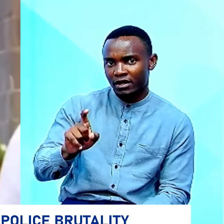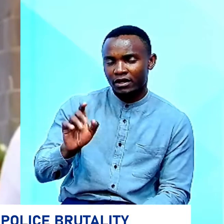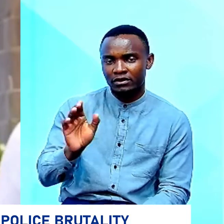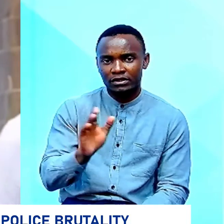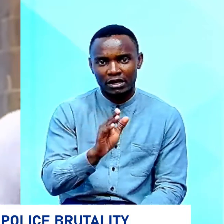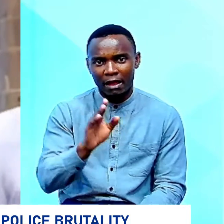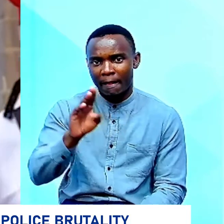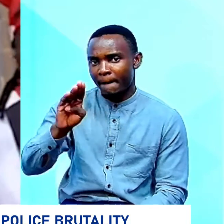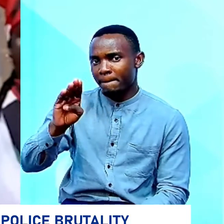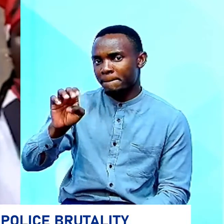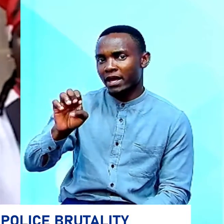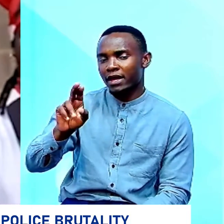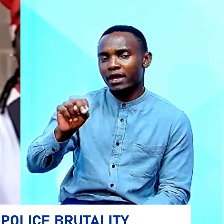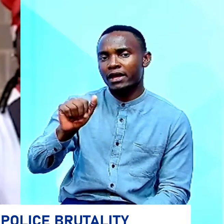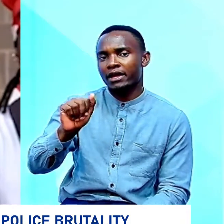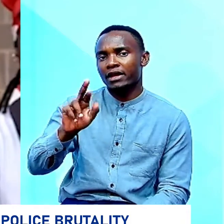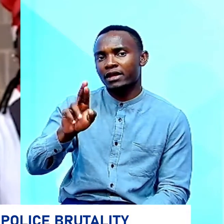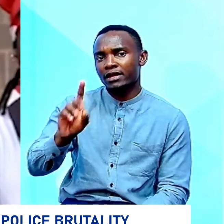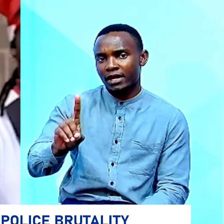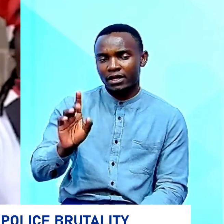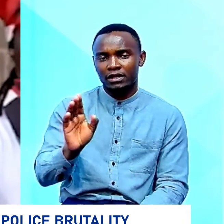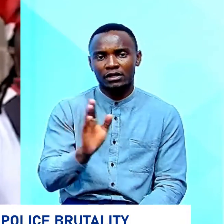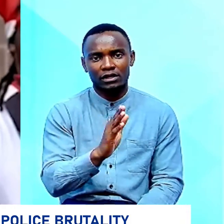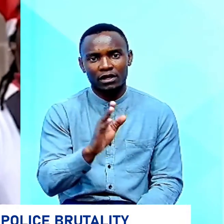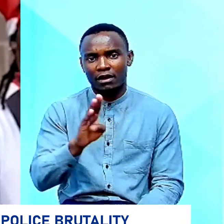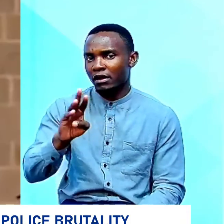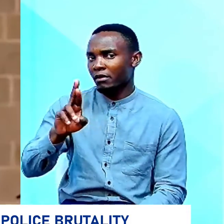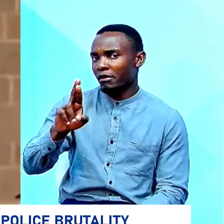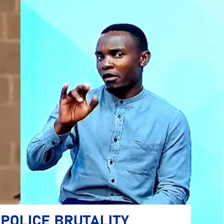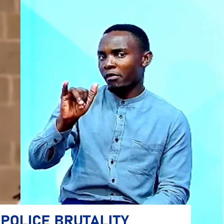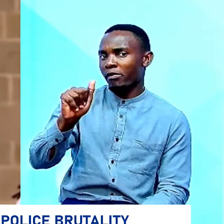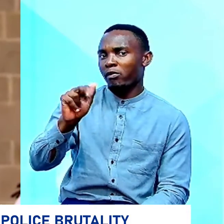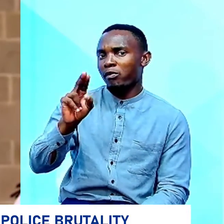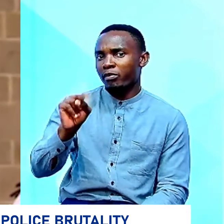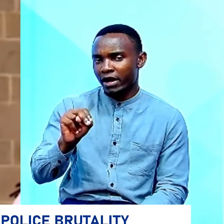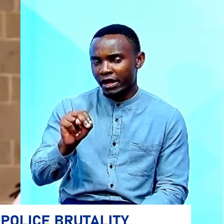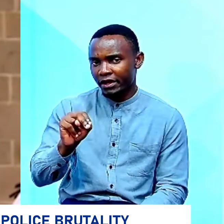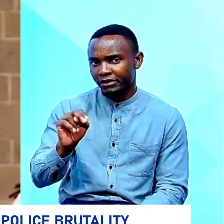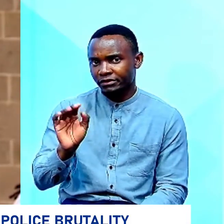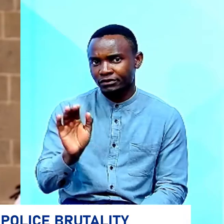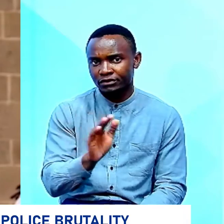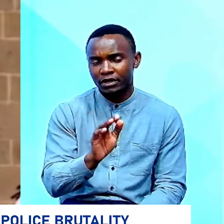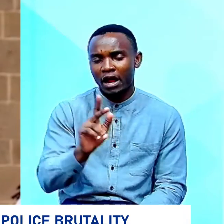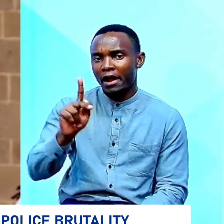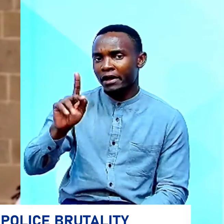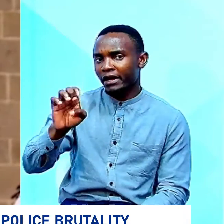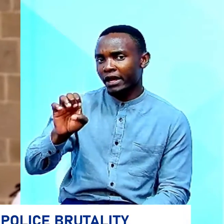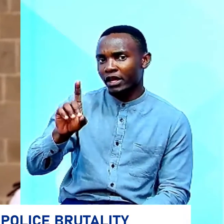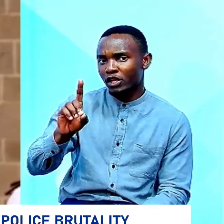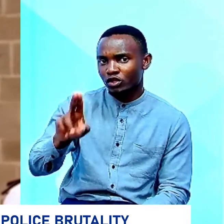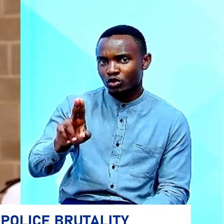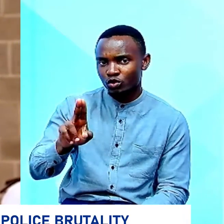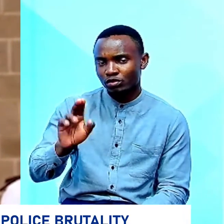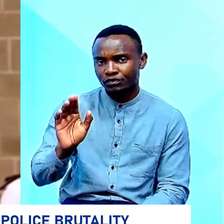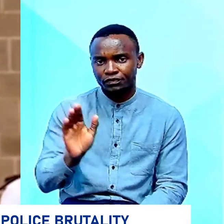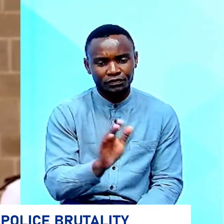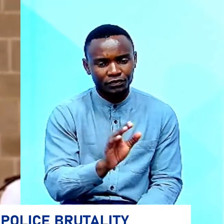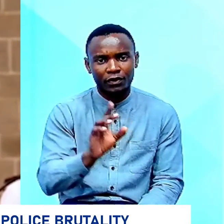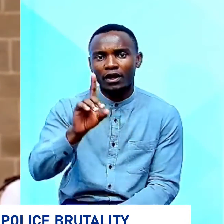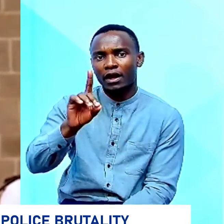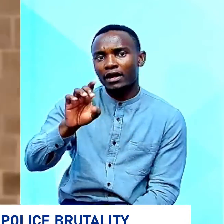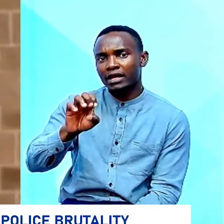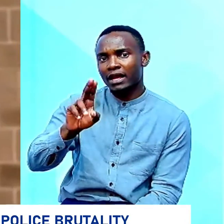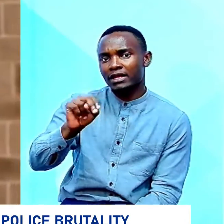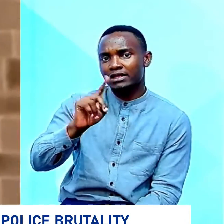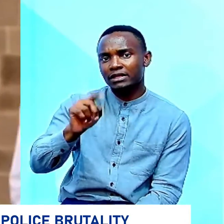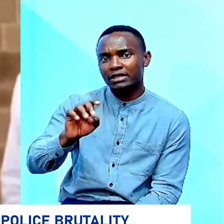Kiplagat, Brian Ezra Odhiambo, Credu Oyaro, Denzel